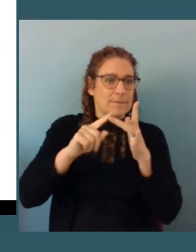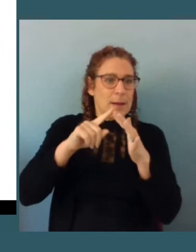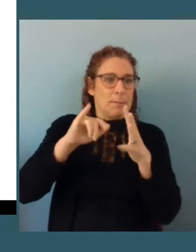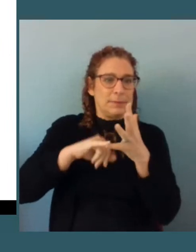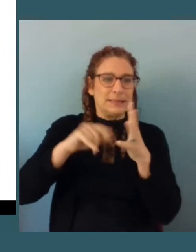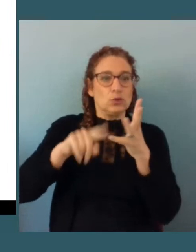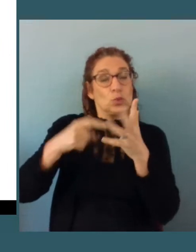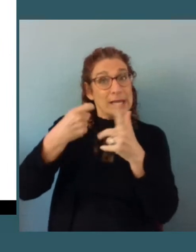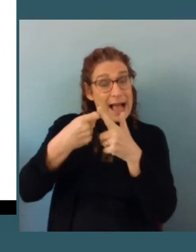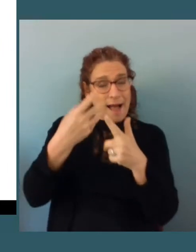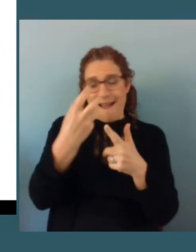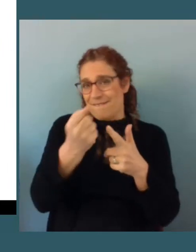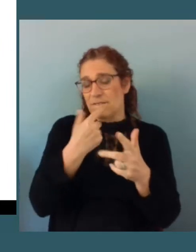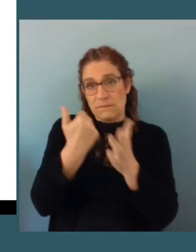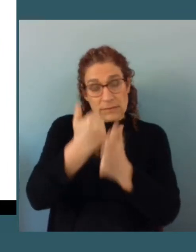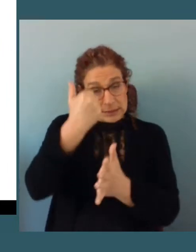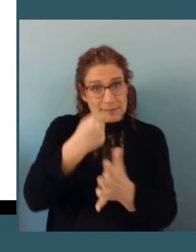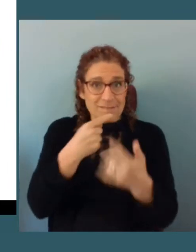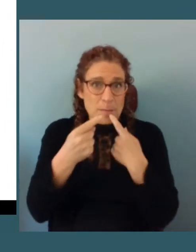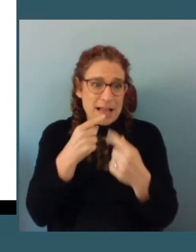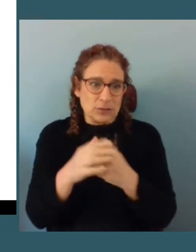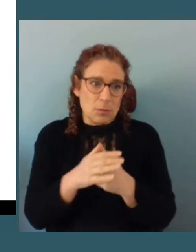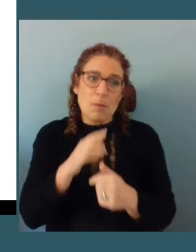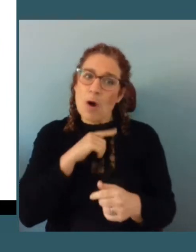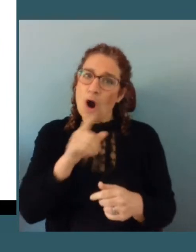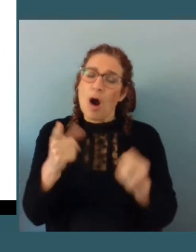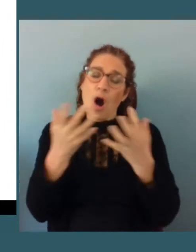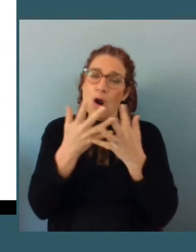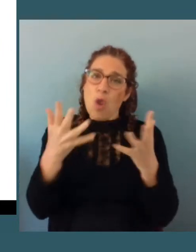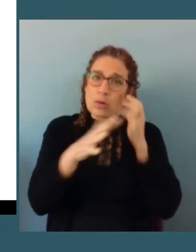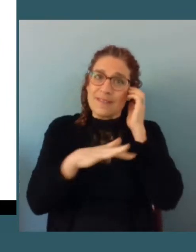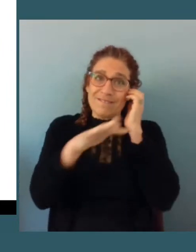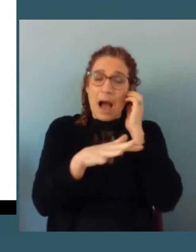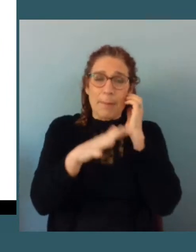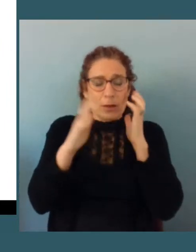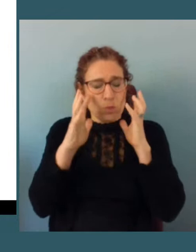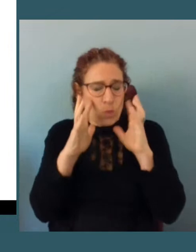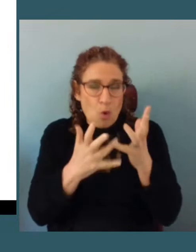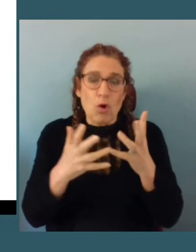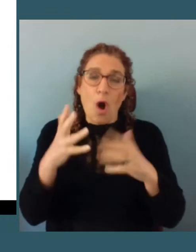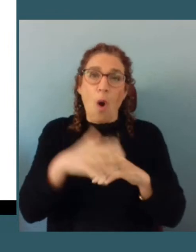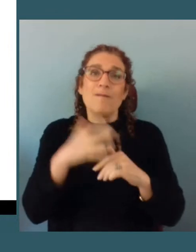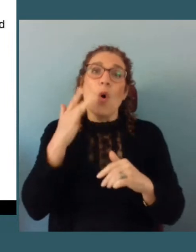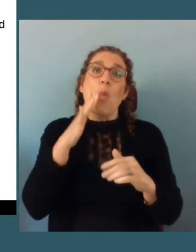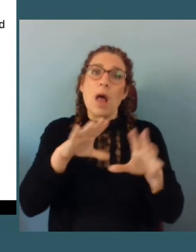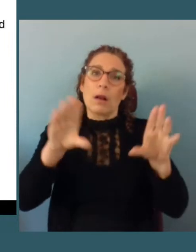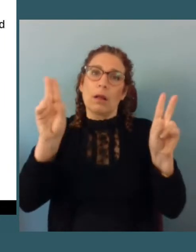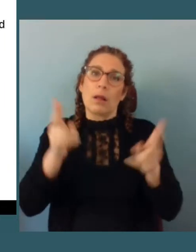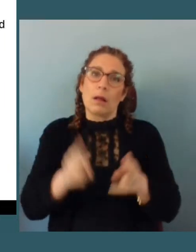very worried around weaning time, and that's often when it presents, and that can cause quite a lot of difficulty.